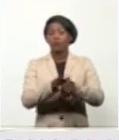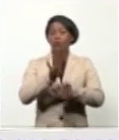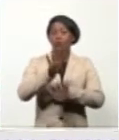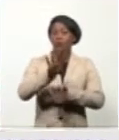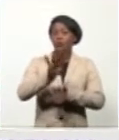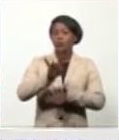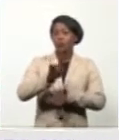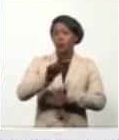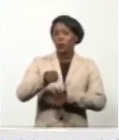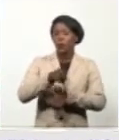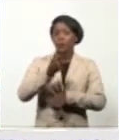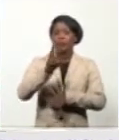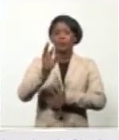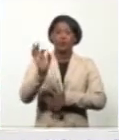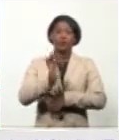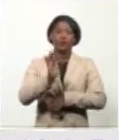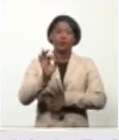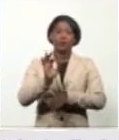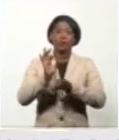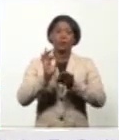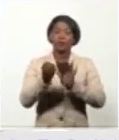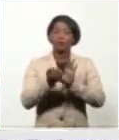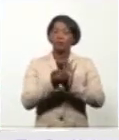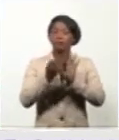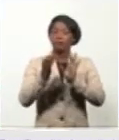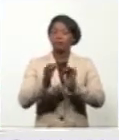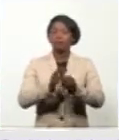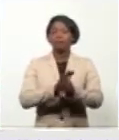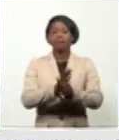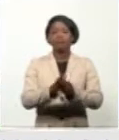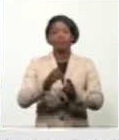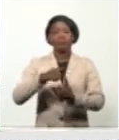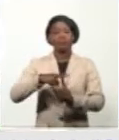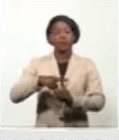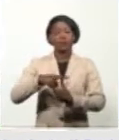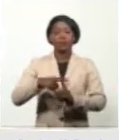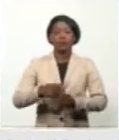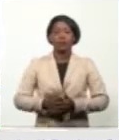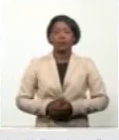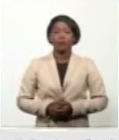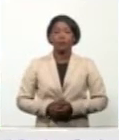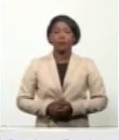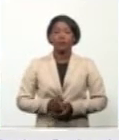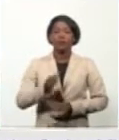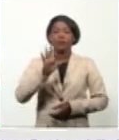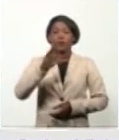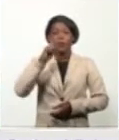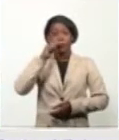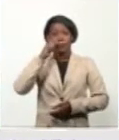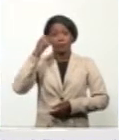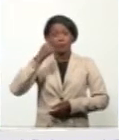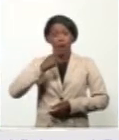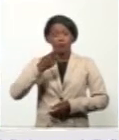967 female persons have been diagnosed with the disease in the epidemic, for